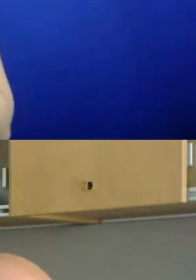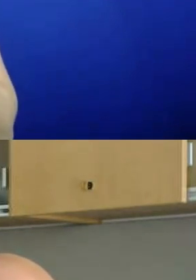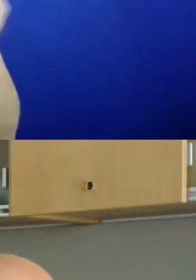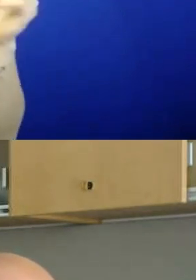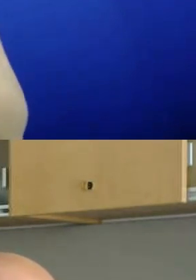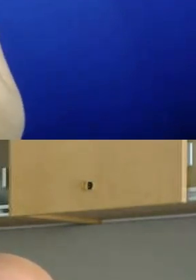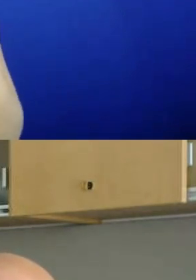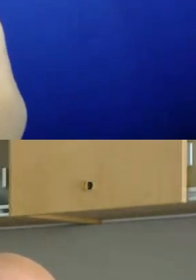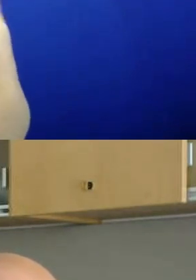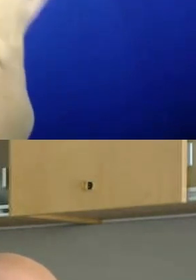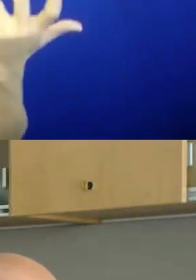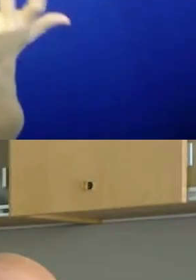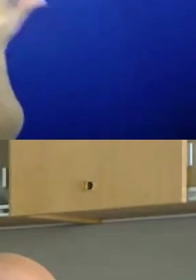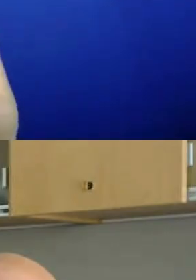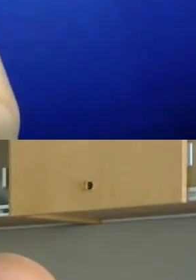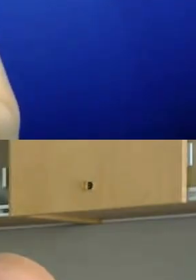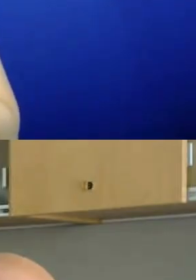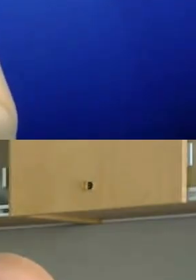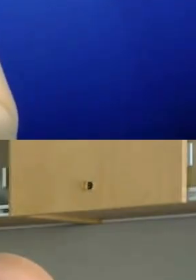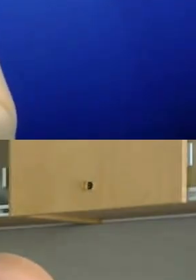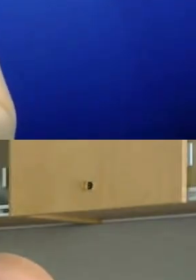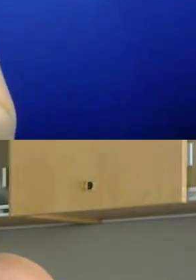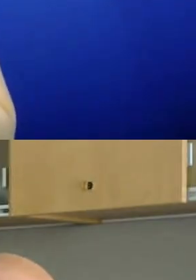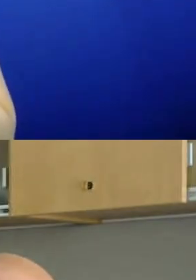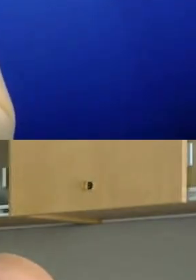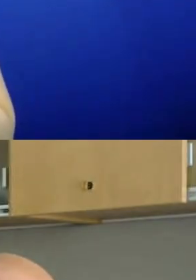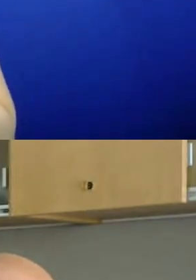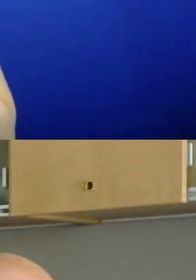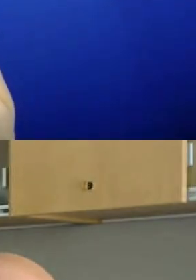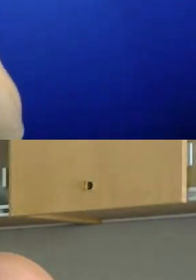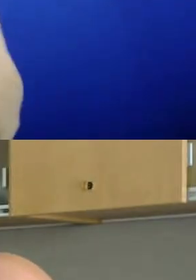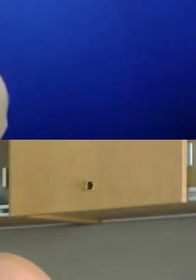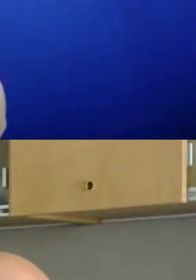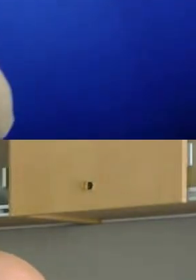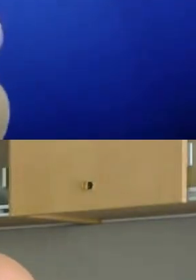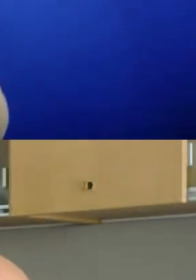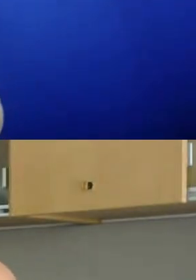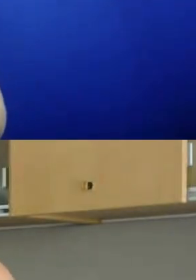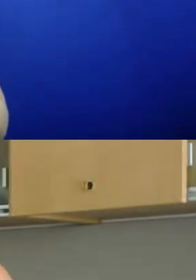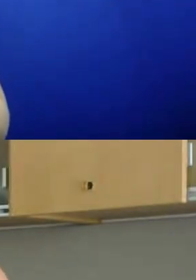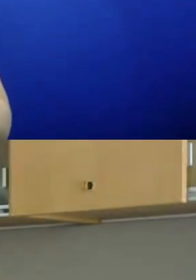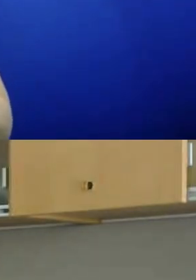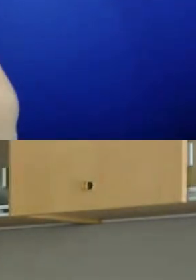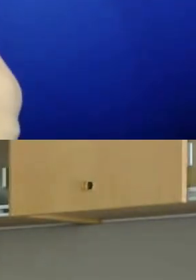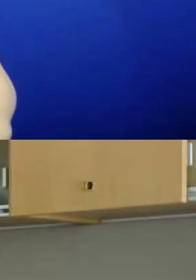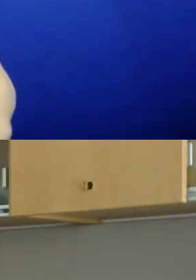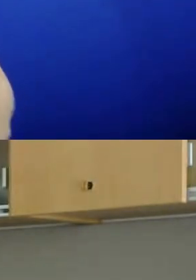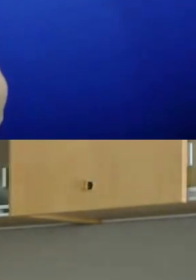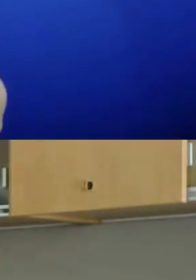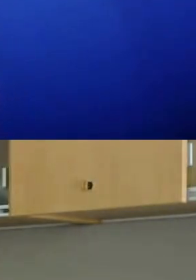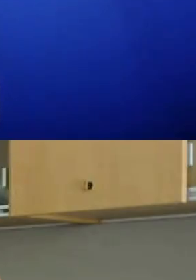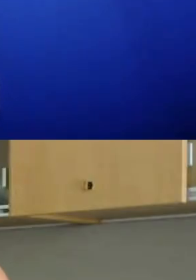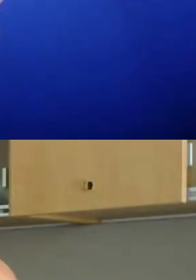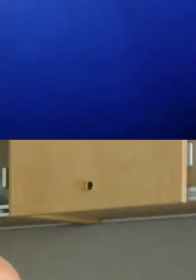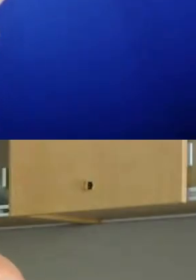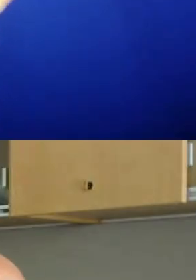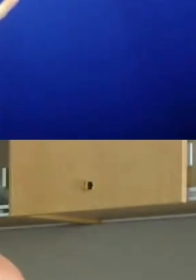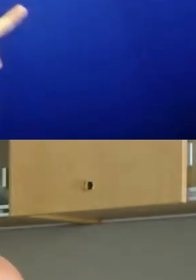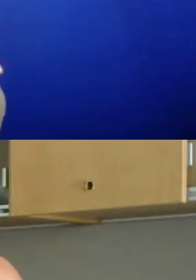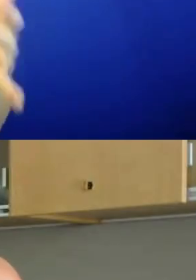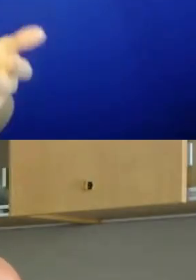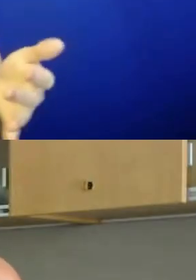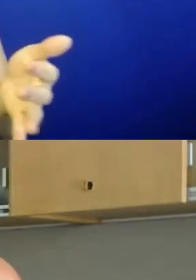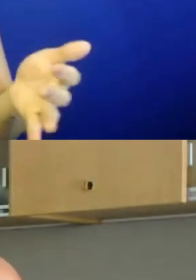issue, the what was the other part of the question? There This was part, like you opening said up the about gateway. gate. Yeah, I